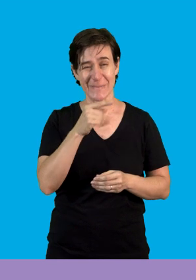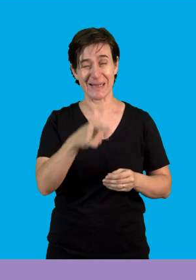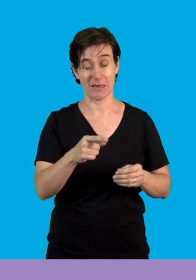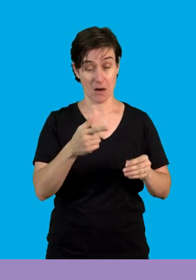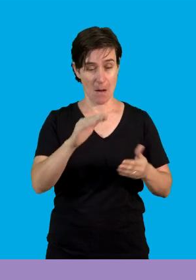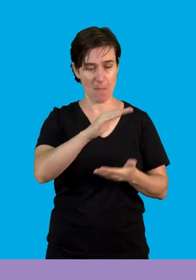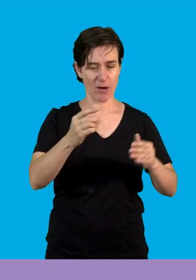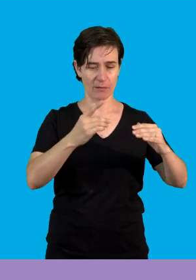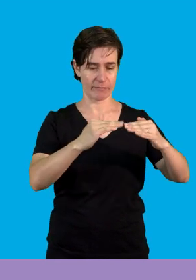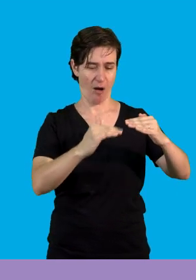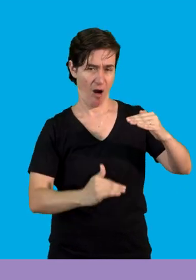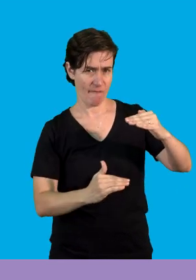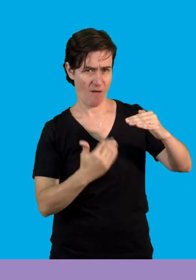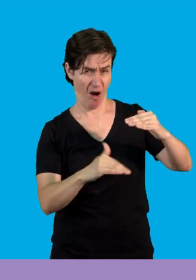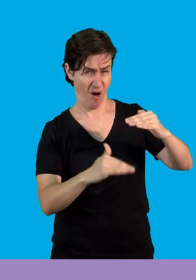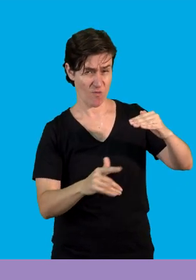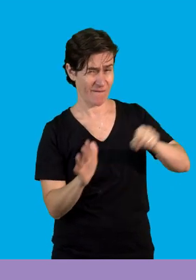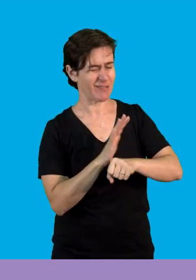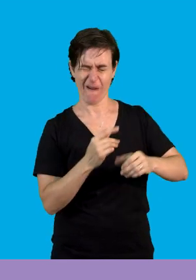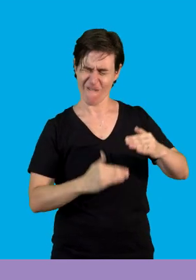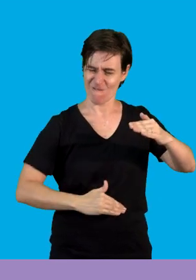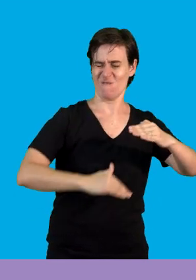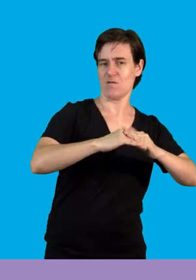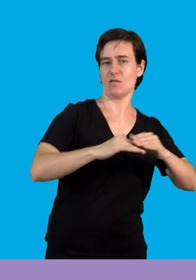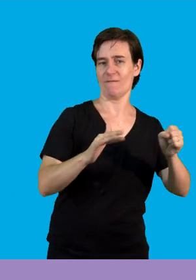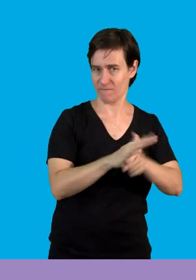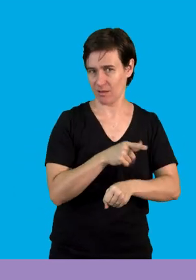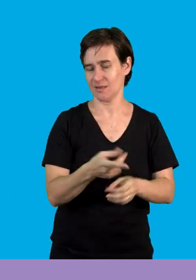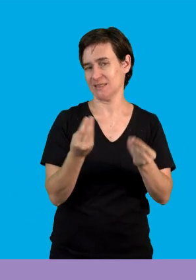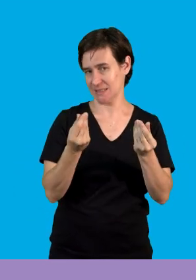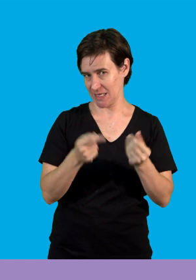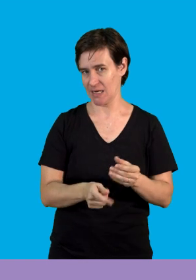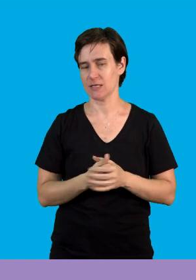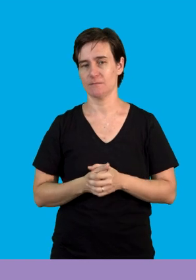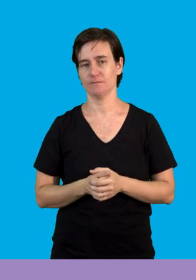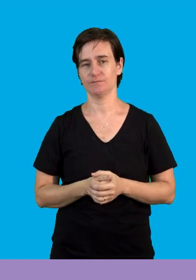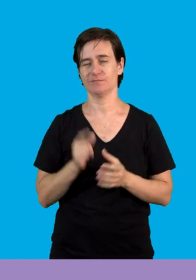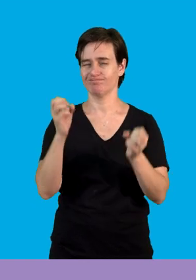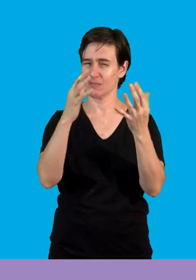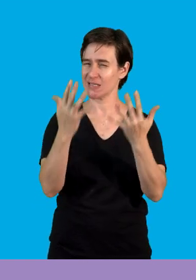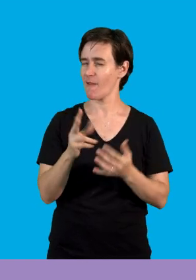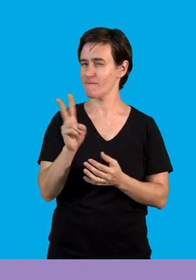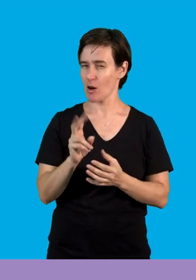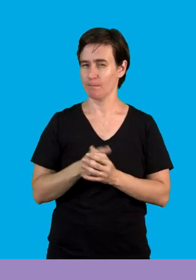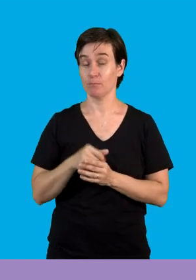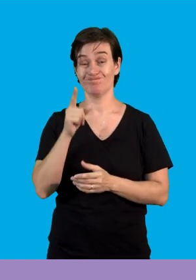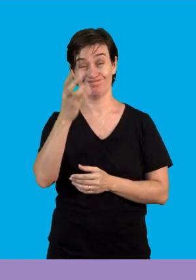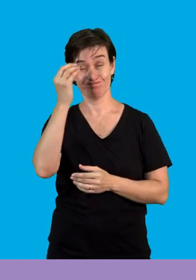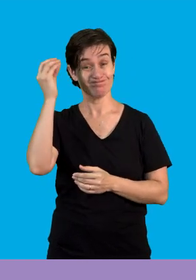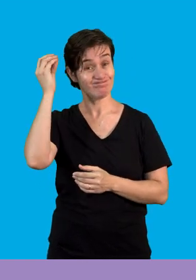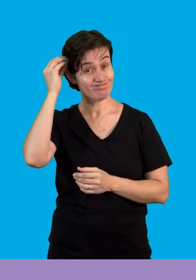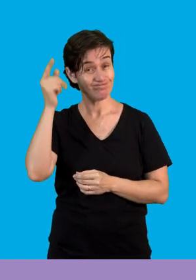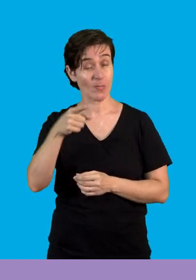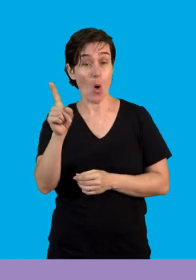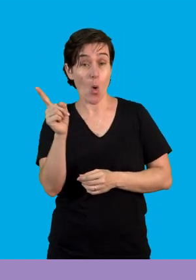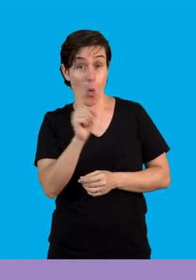full capacity. So let's calculate the volume of the sand. And remember, the volume is the